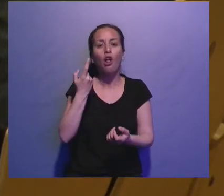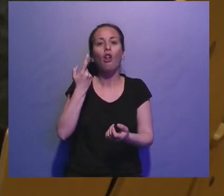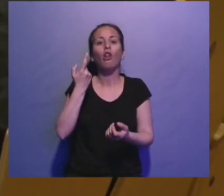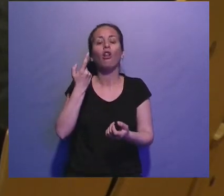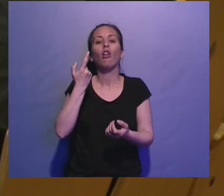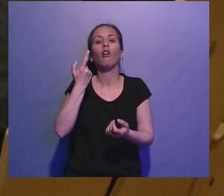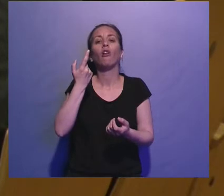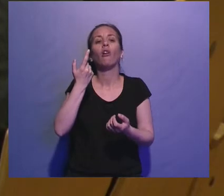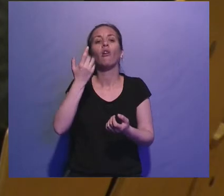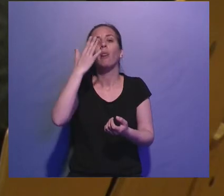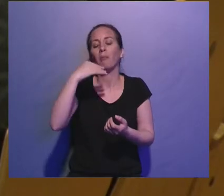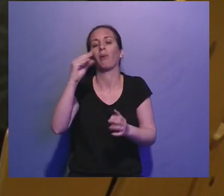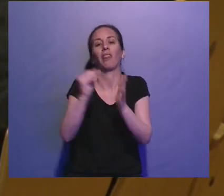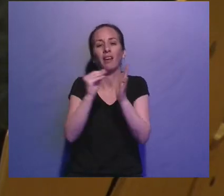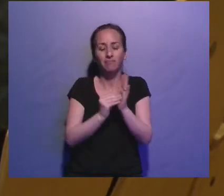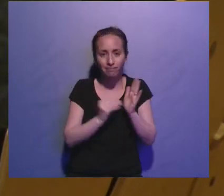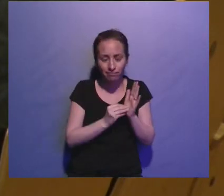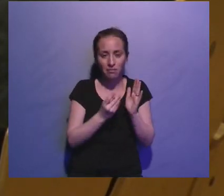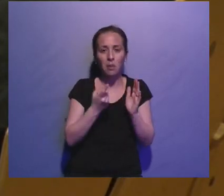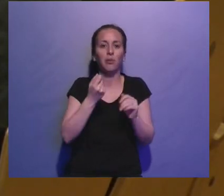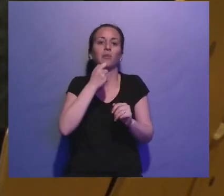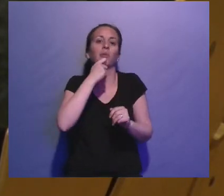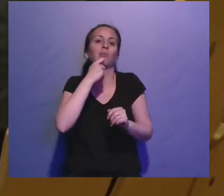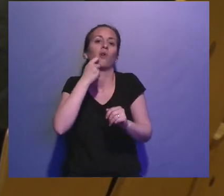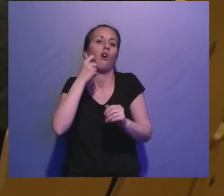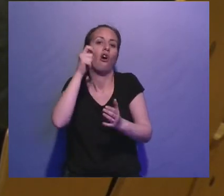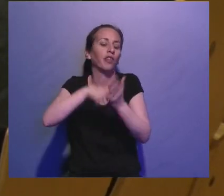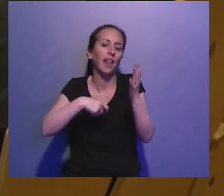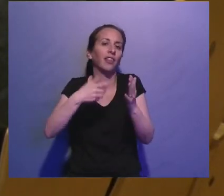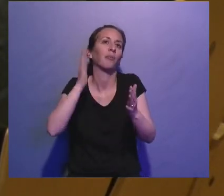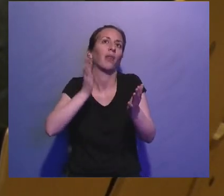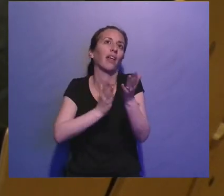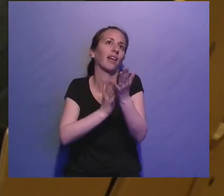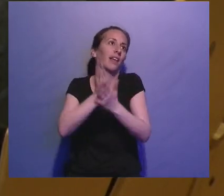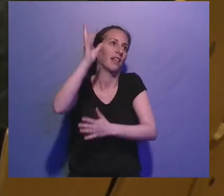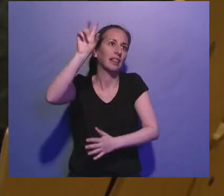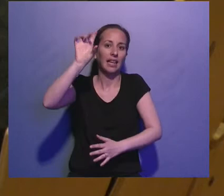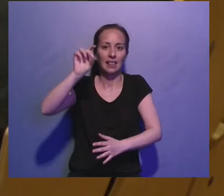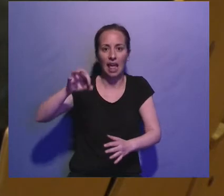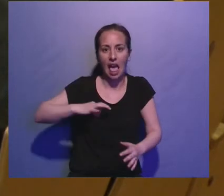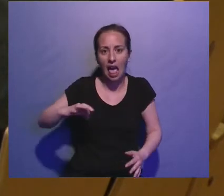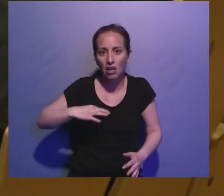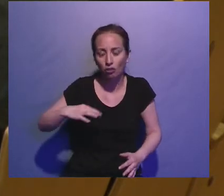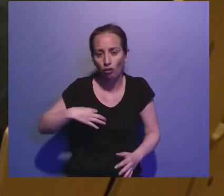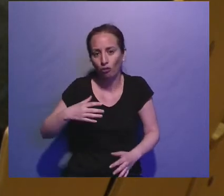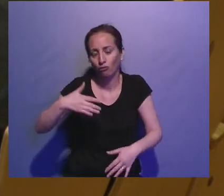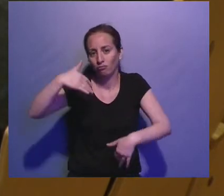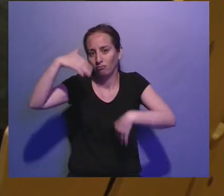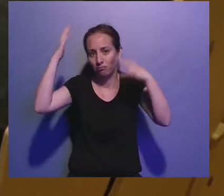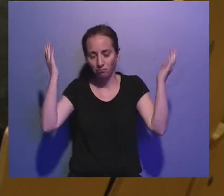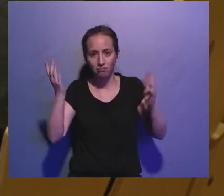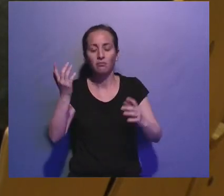publication of contracts, any tracking of contracts after they have been awarded?